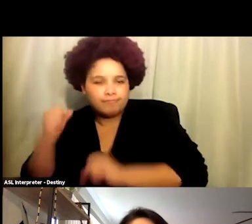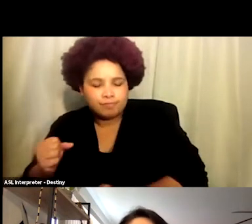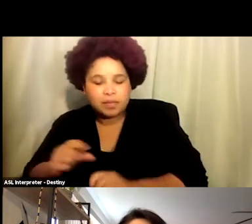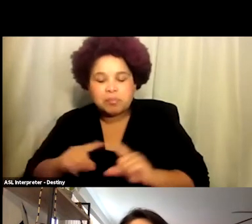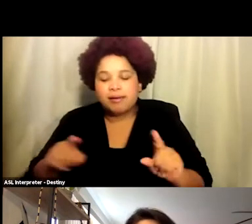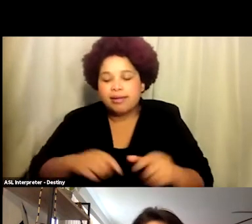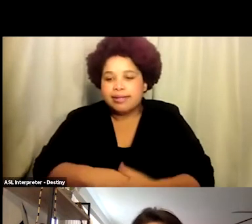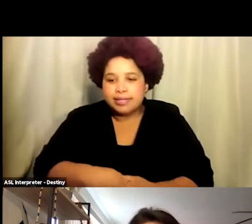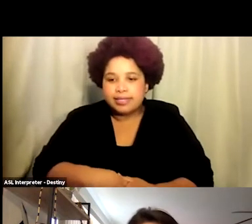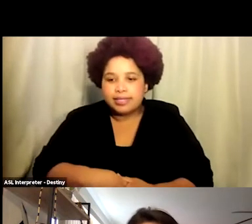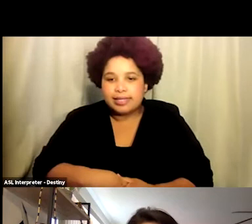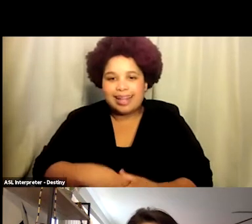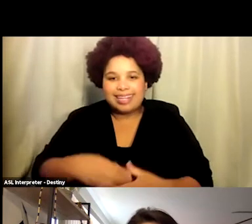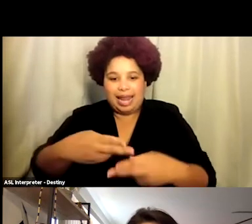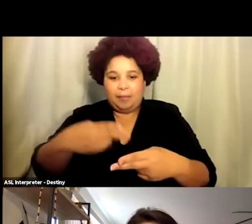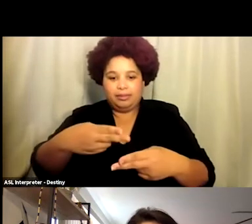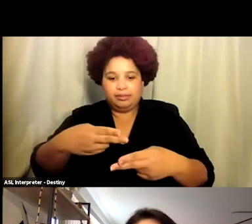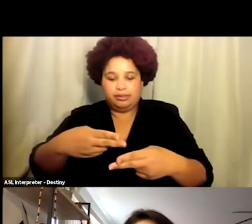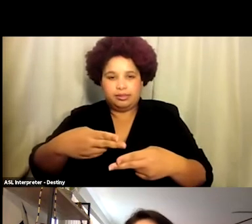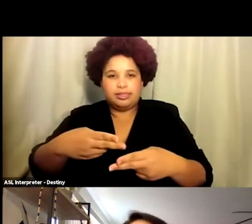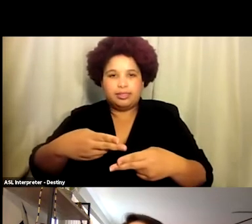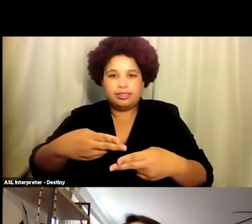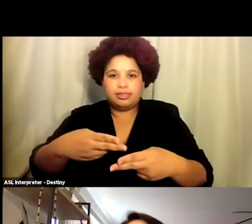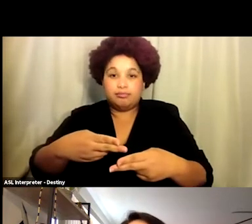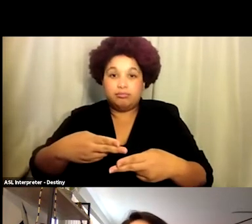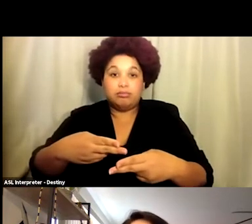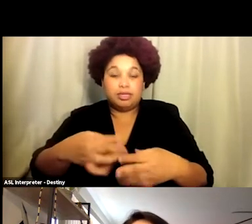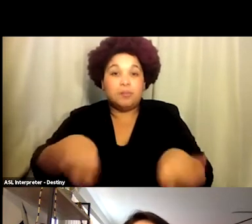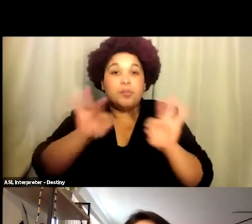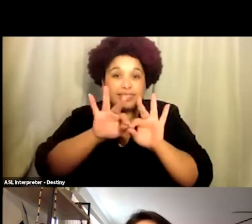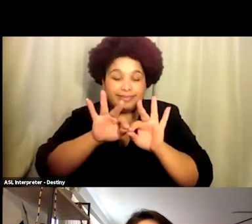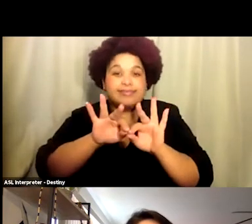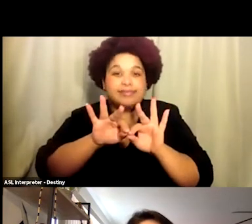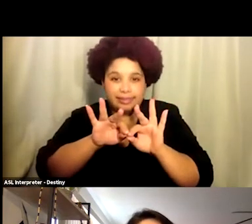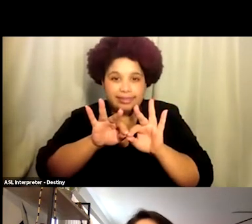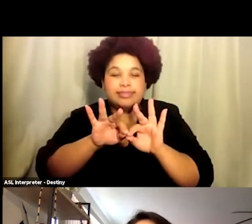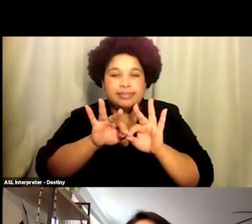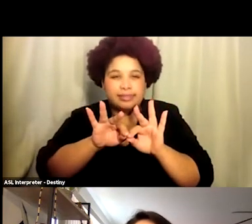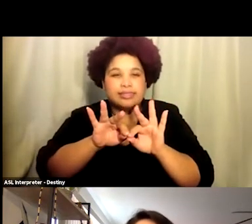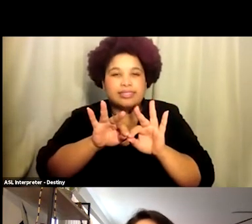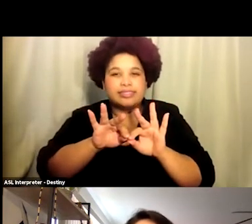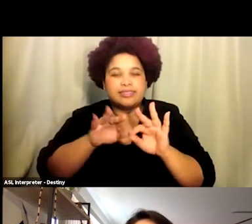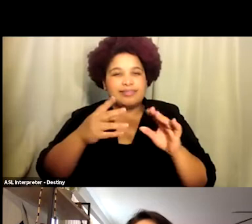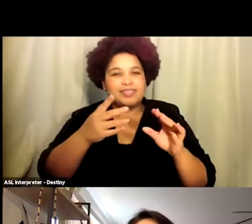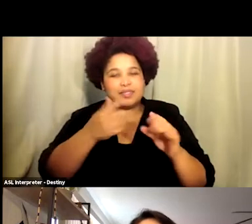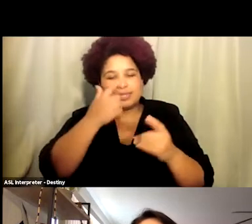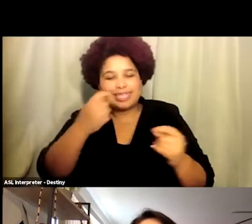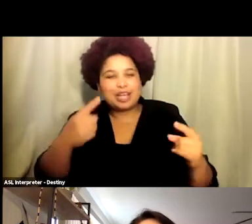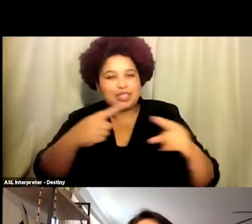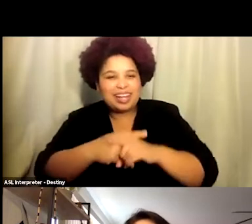work of naming things is so incredibly important. And it's this very contradictory thing where